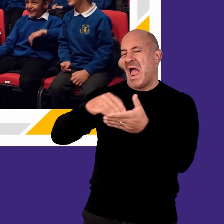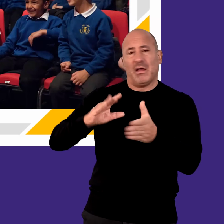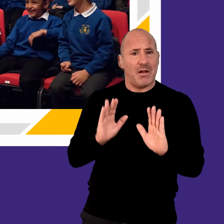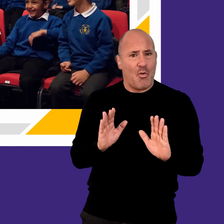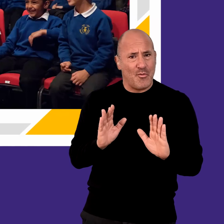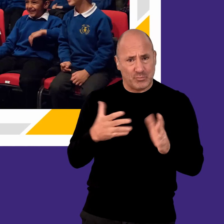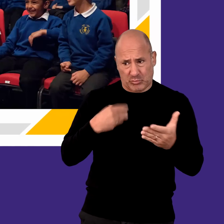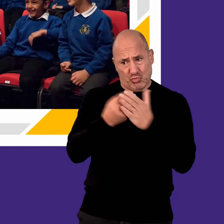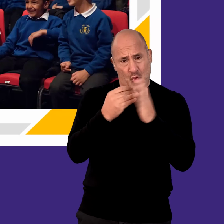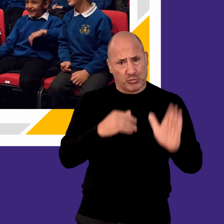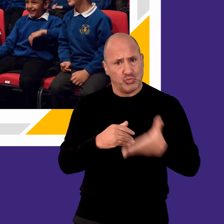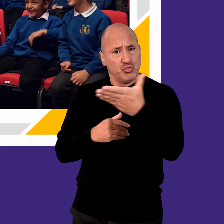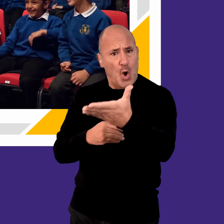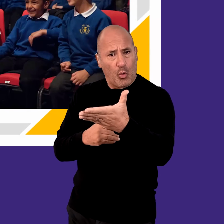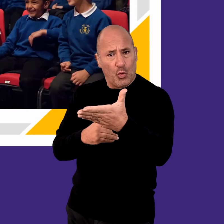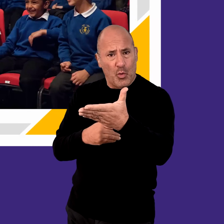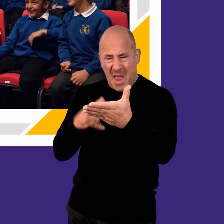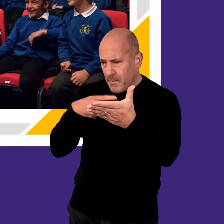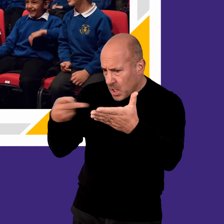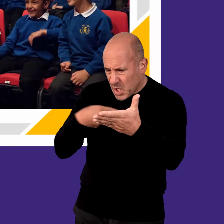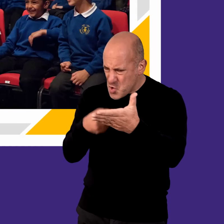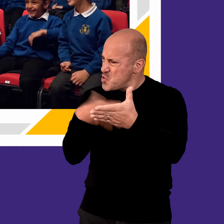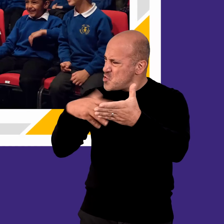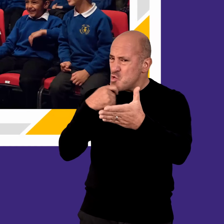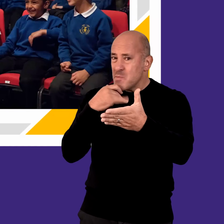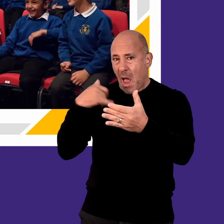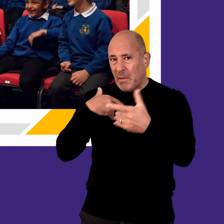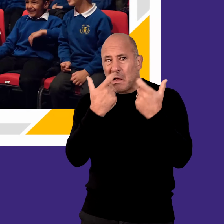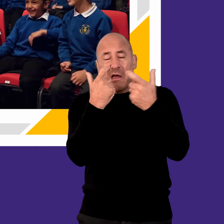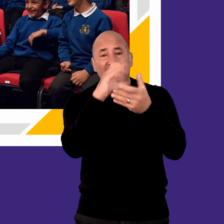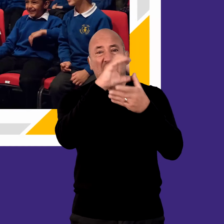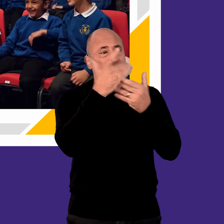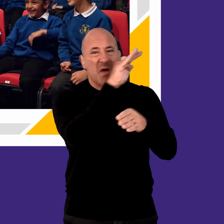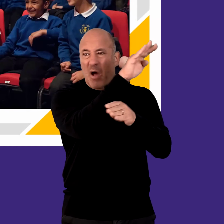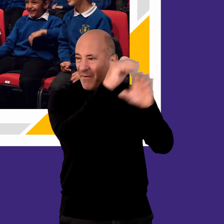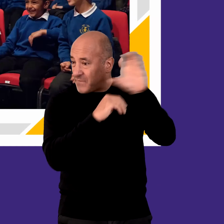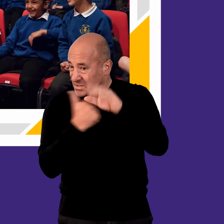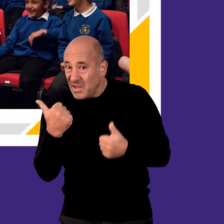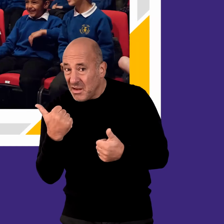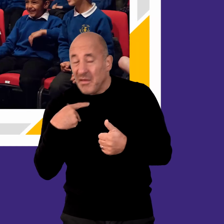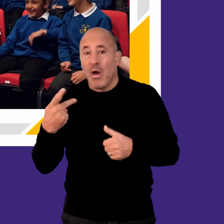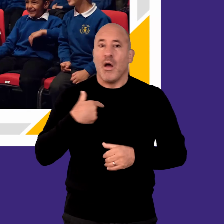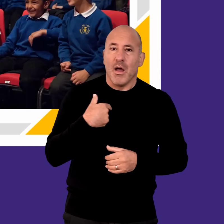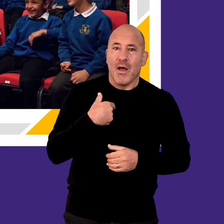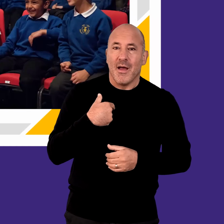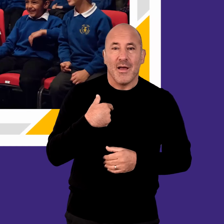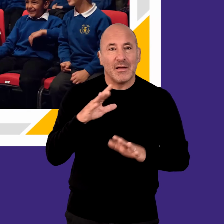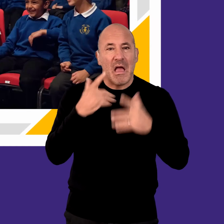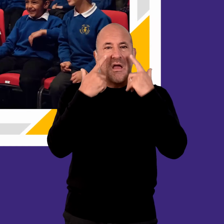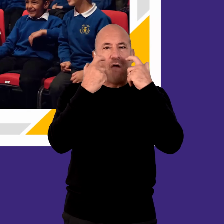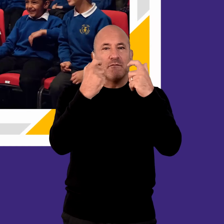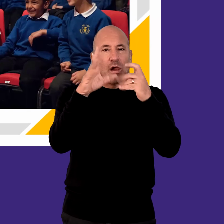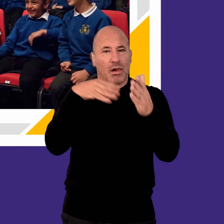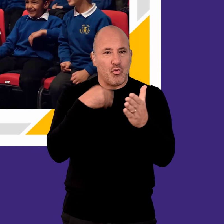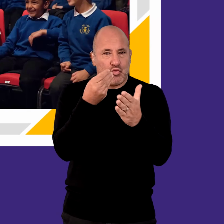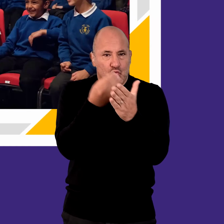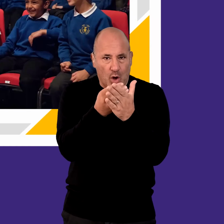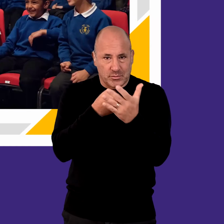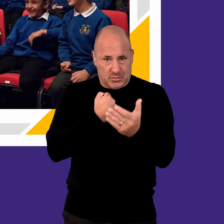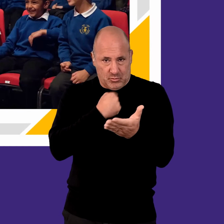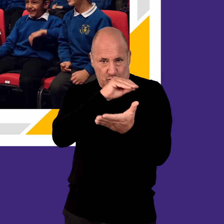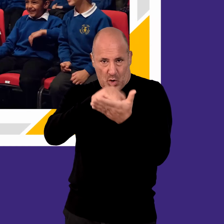with an expectation that they're going to cover the cost or just pay for it. It might be about looking for external funding together. And as I say, we're always very careful to